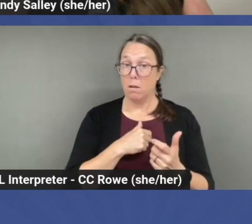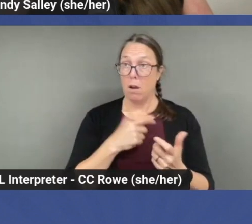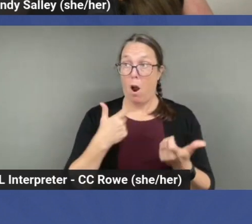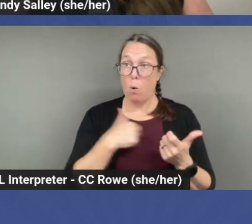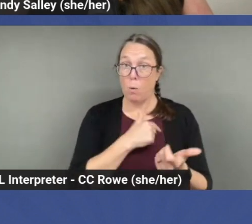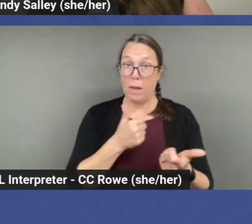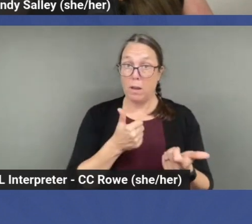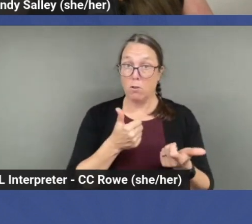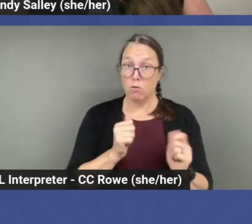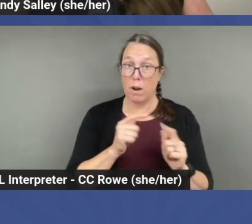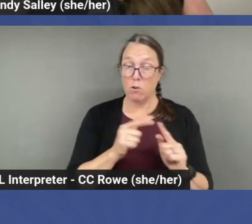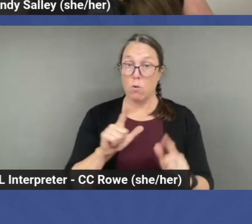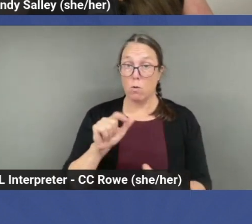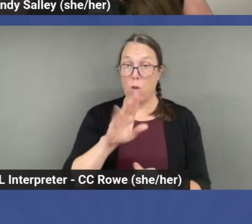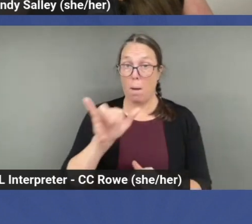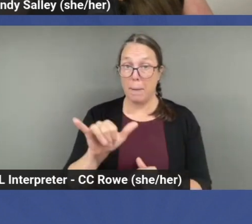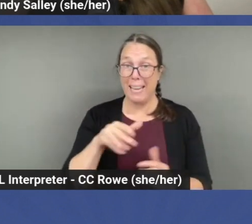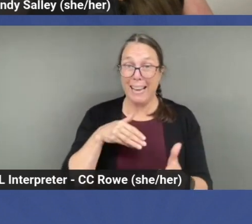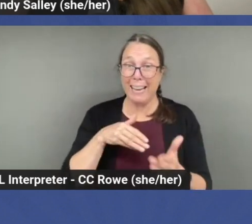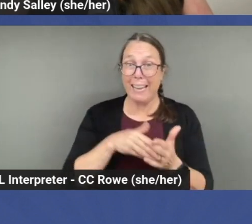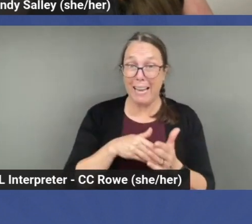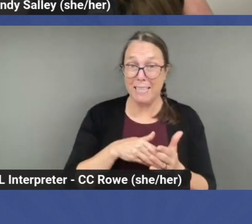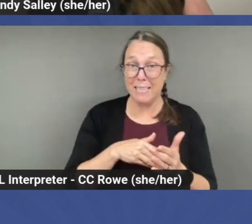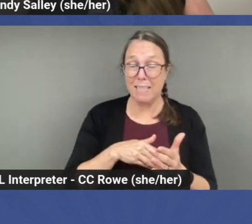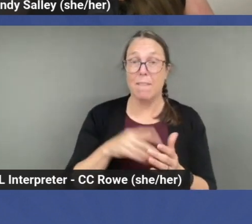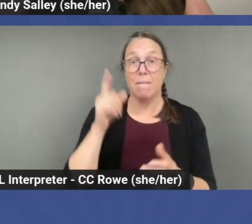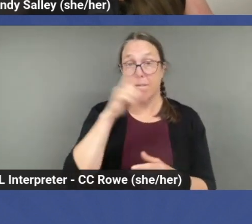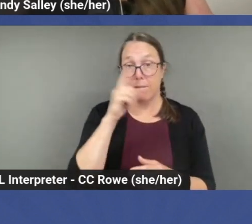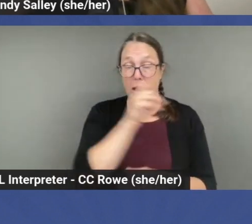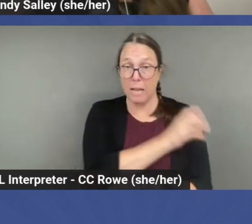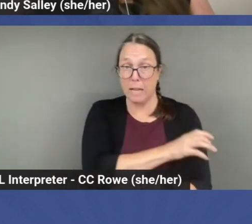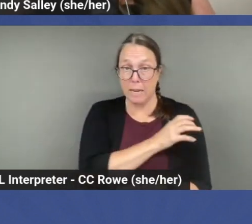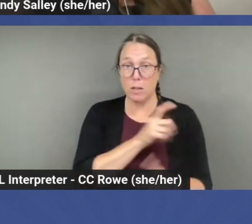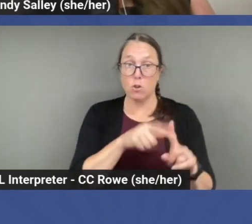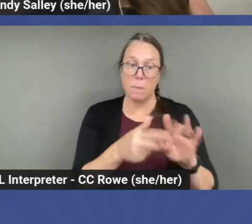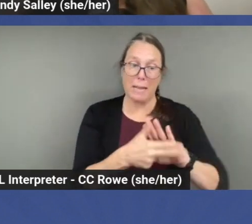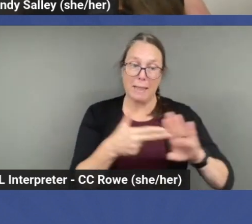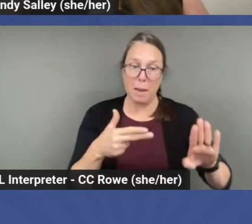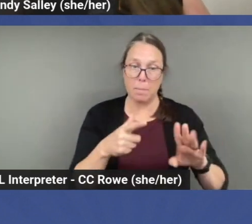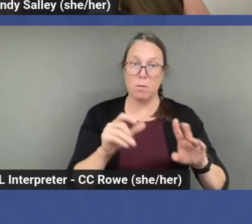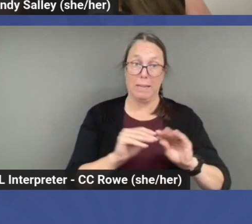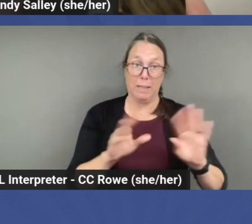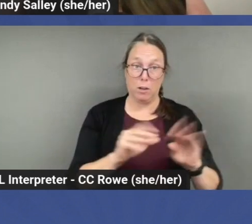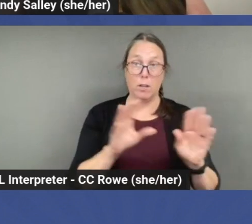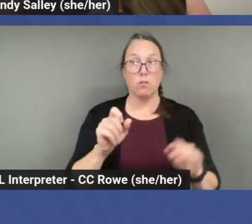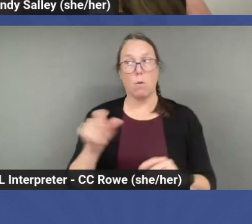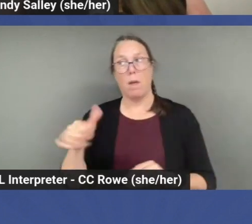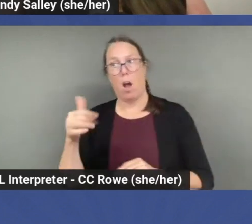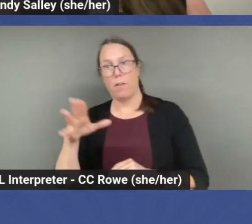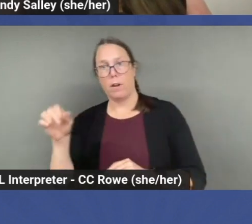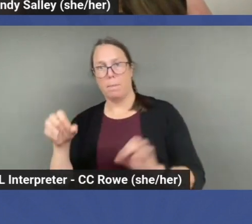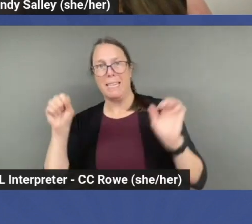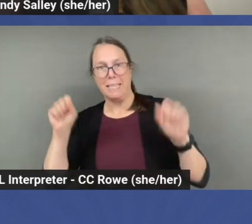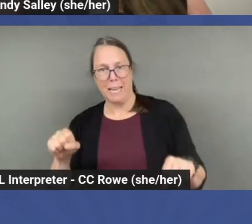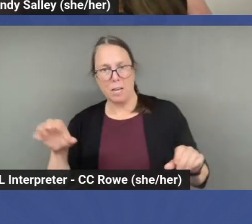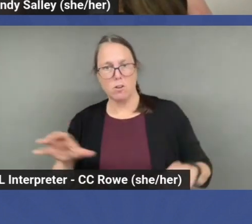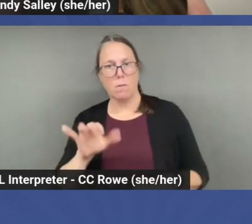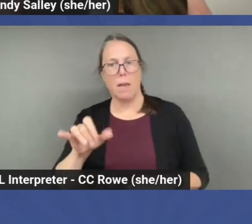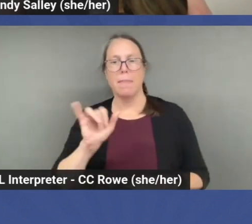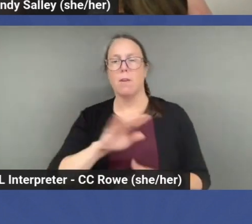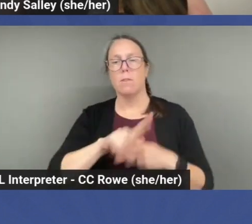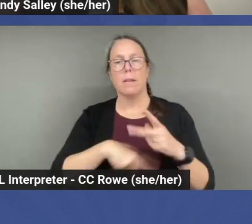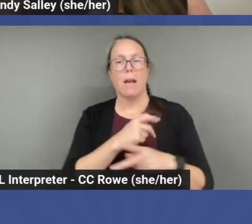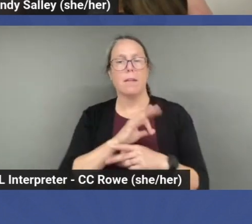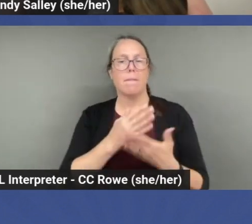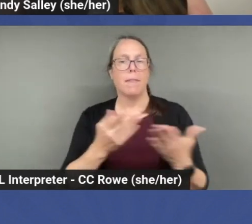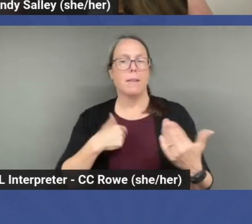right? Like, that clearly label them as misinformation so that companies can do that. Those are kinds of things that I'm thinking